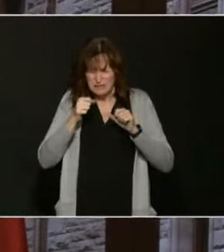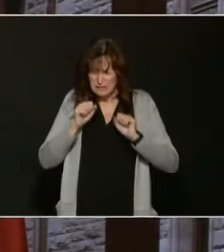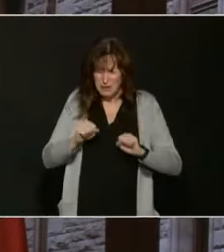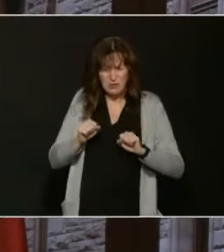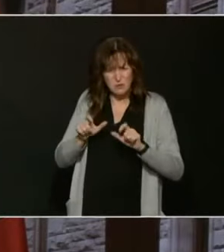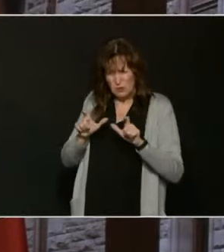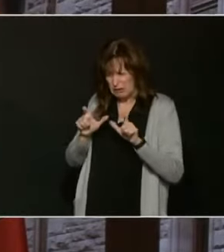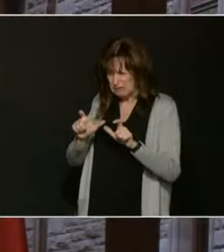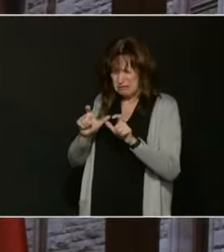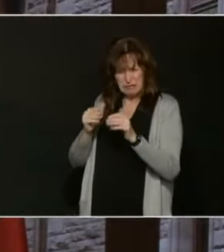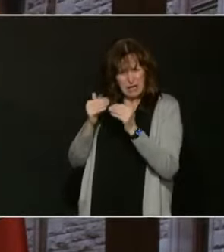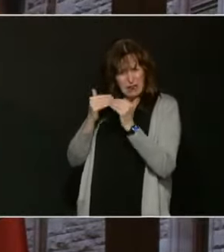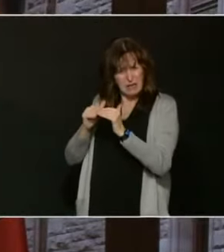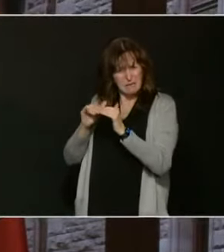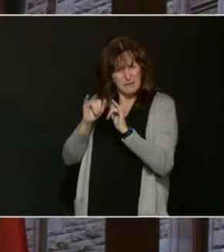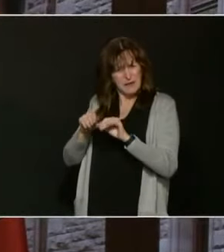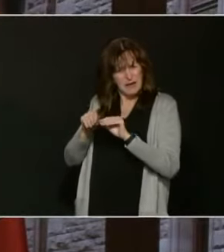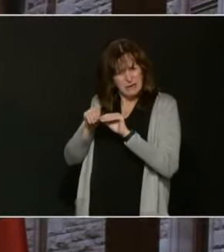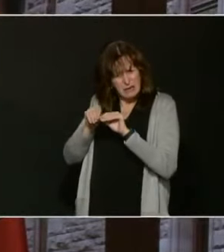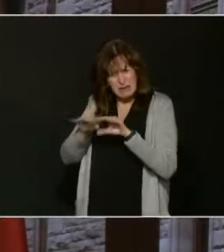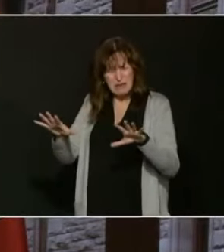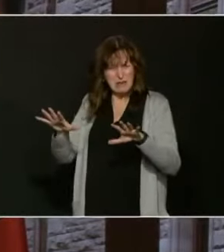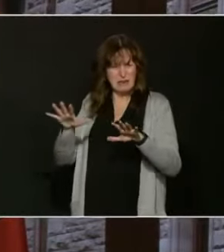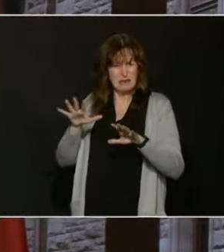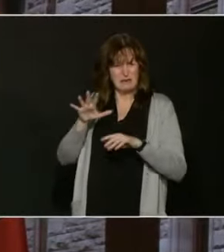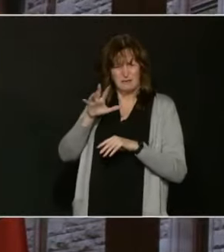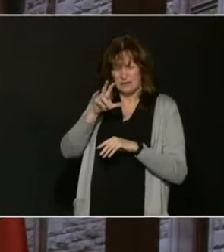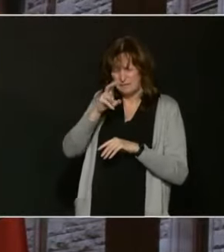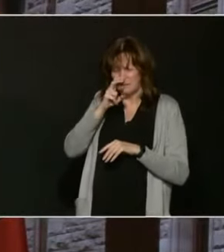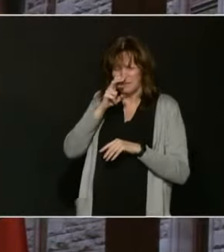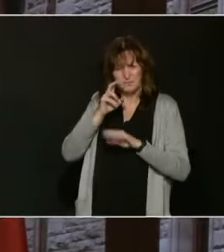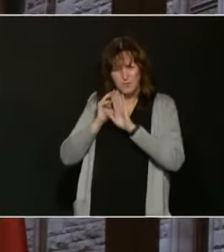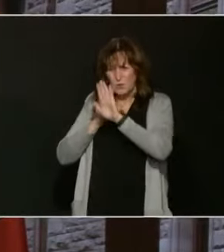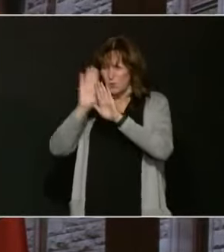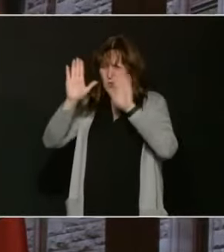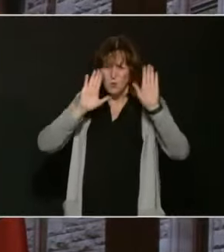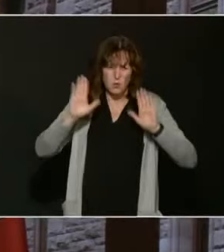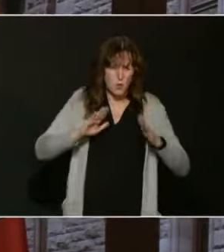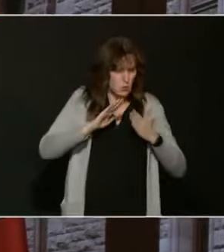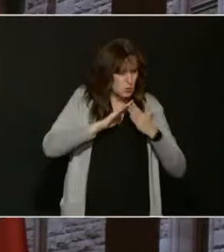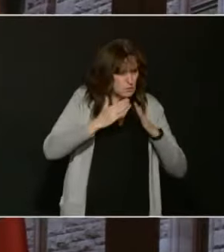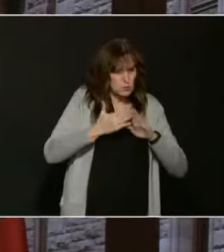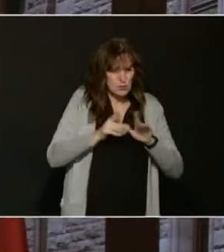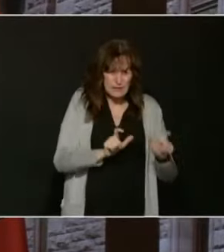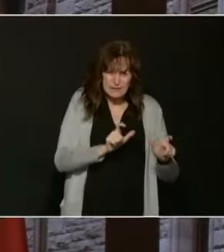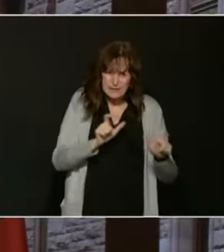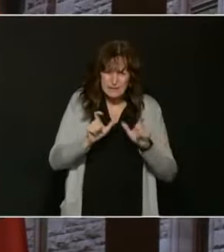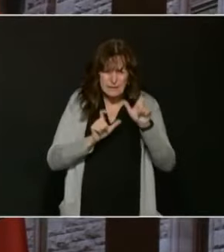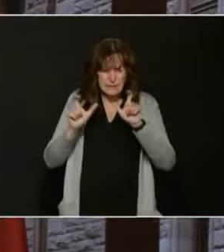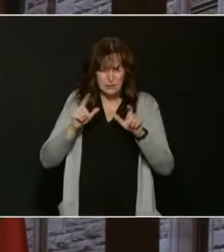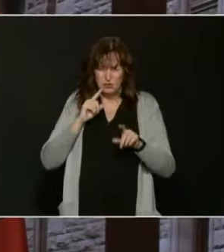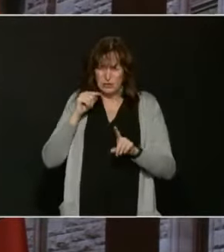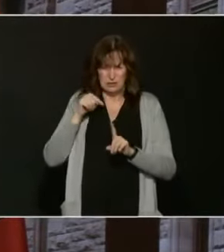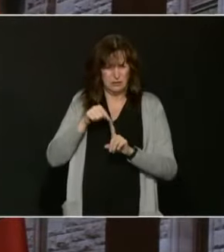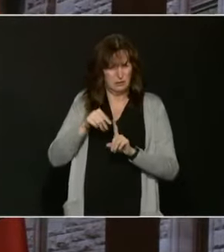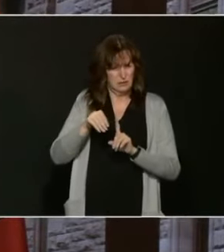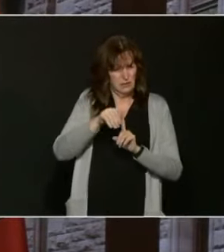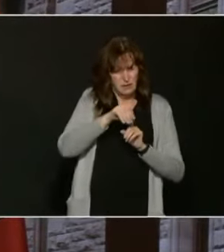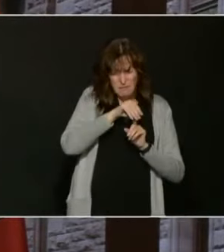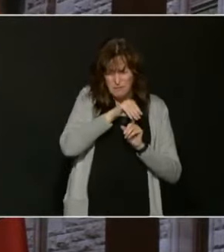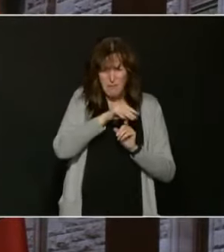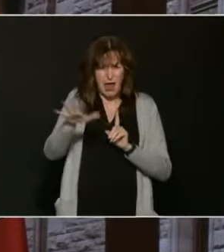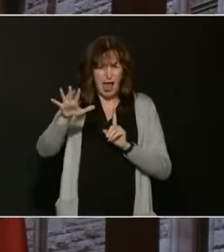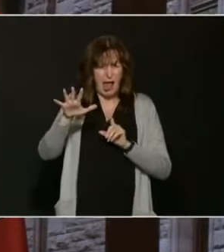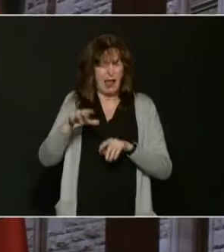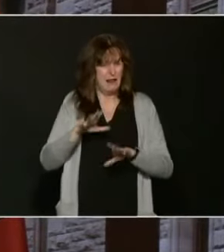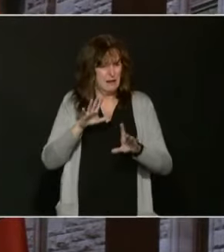of concern that can rapidly impact wide parts of our population, even as we wait for vaccinations to occur. So